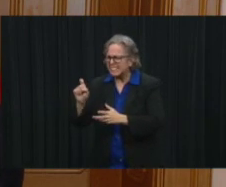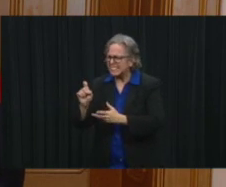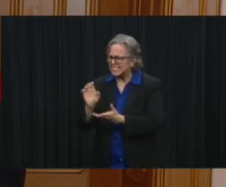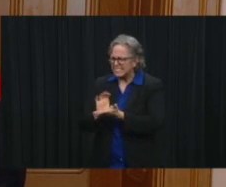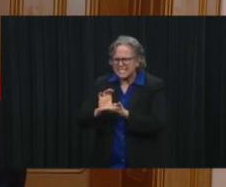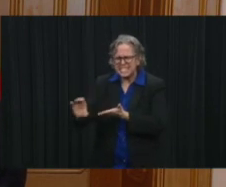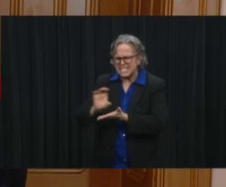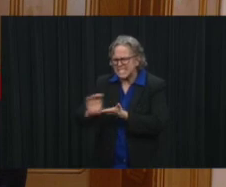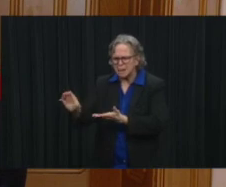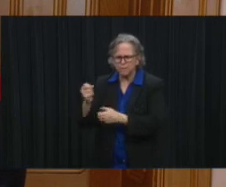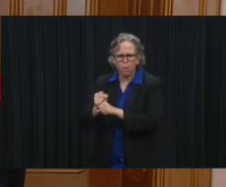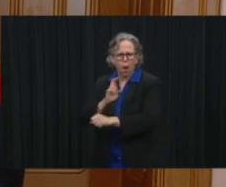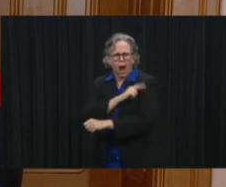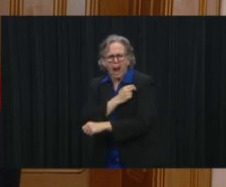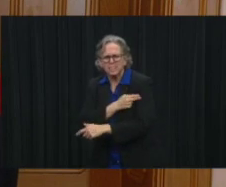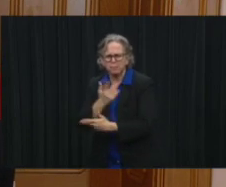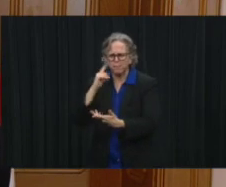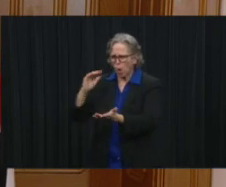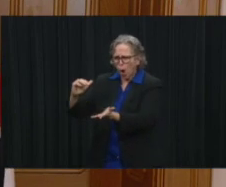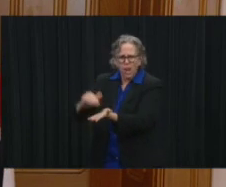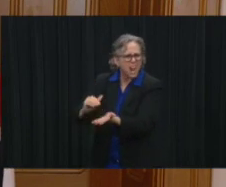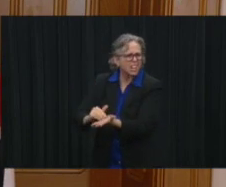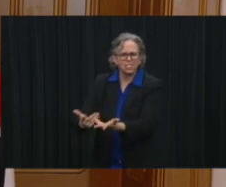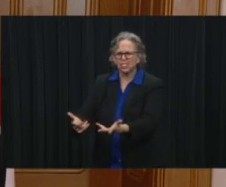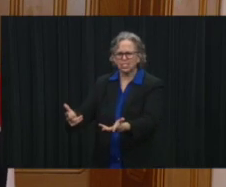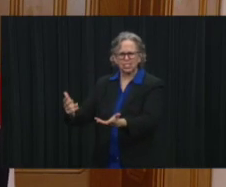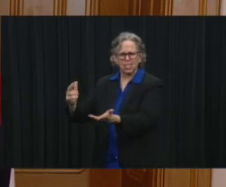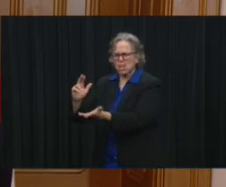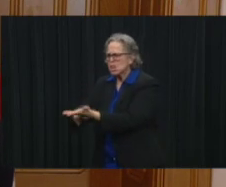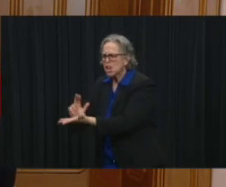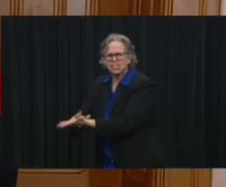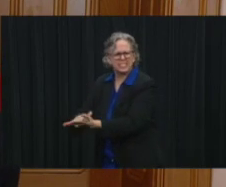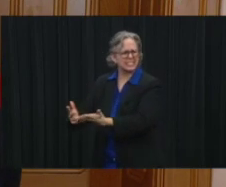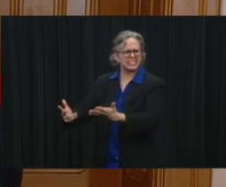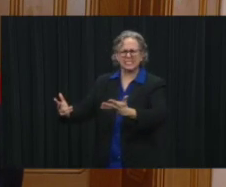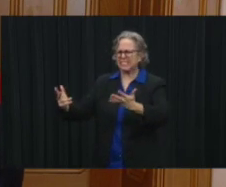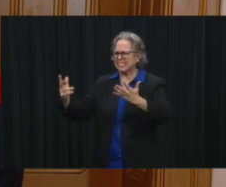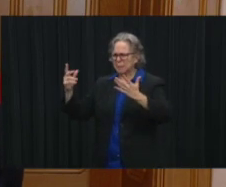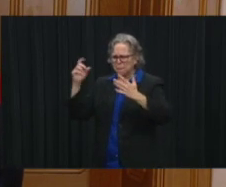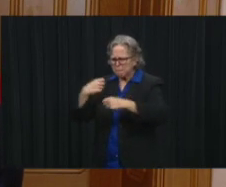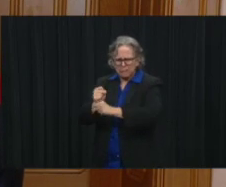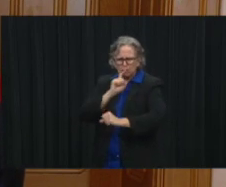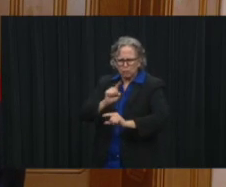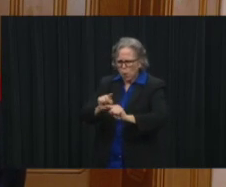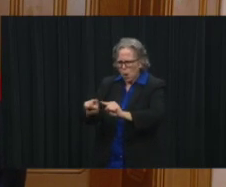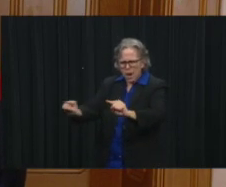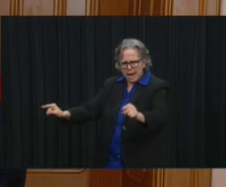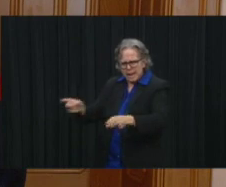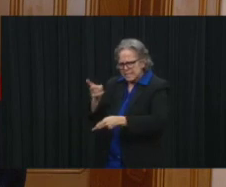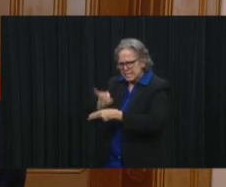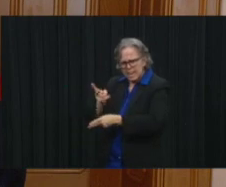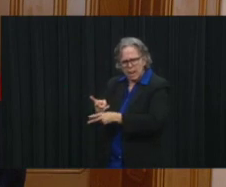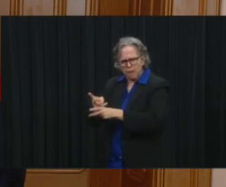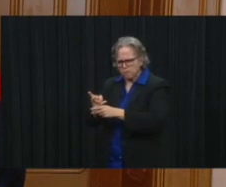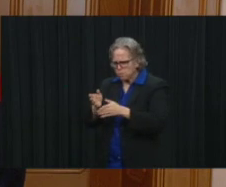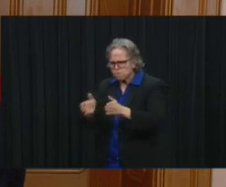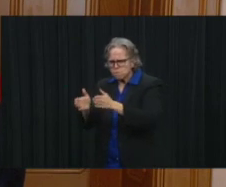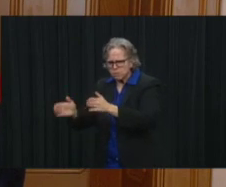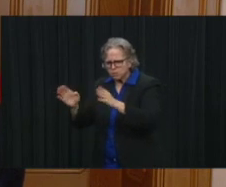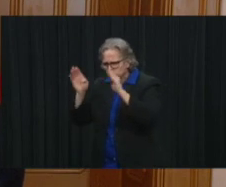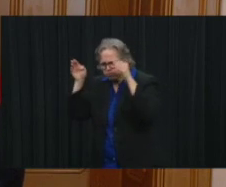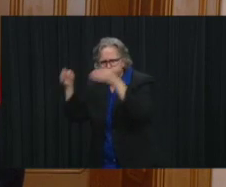providers, and ensures that we are dealing with this pandemic in the appropriate way, which means more testing, which means